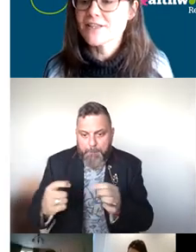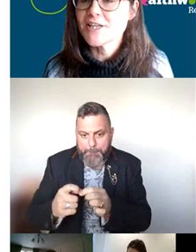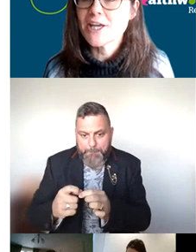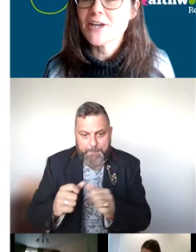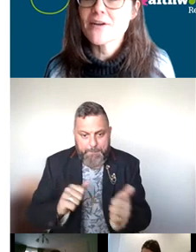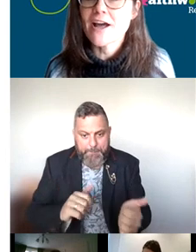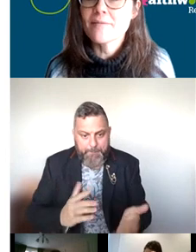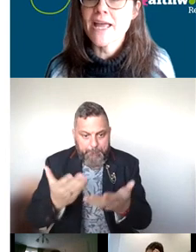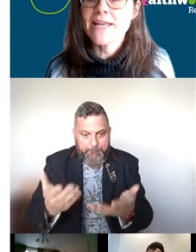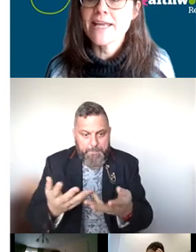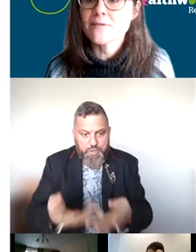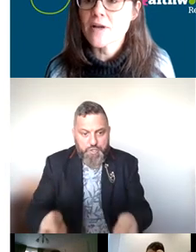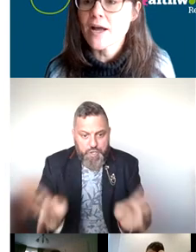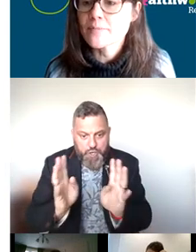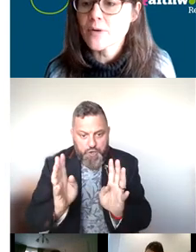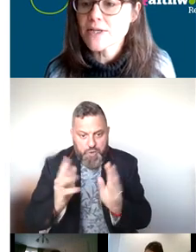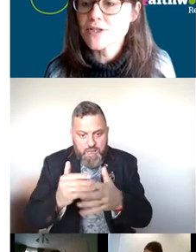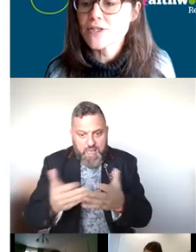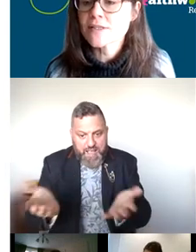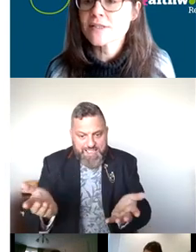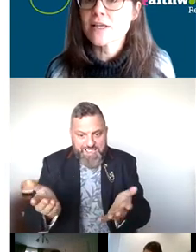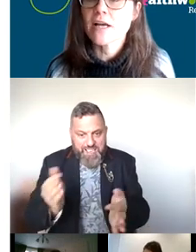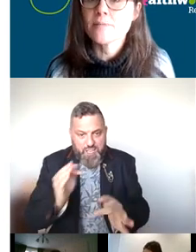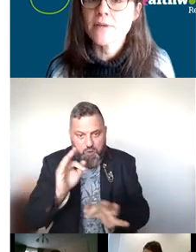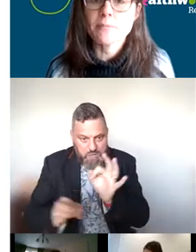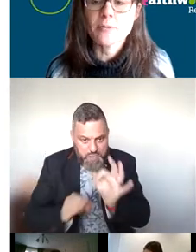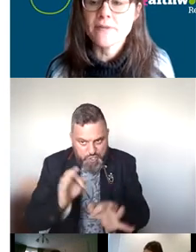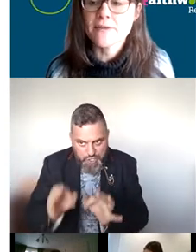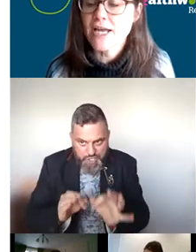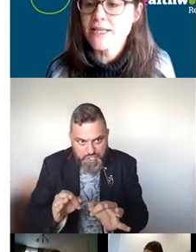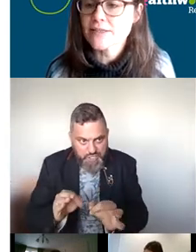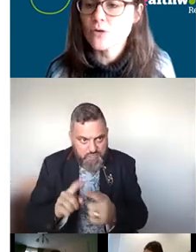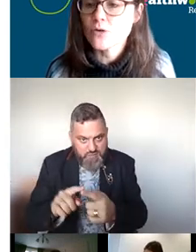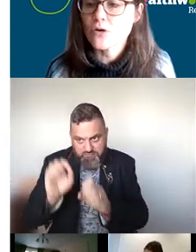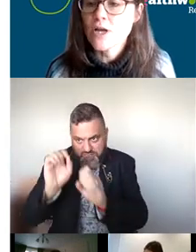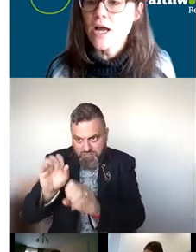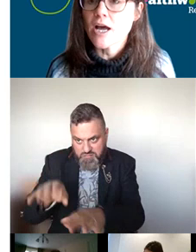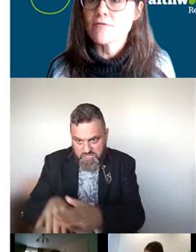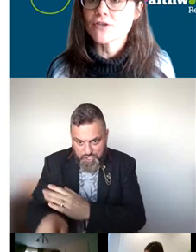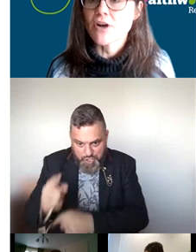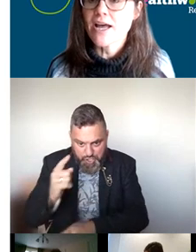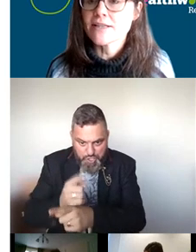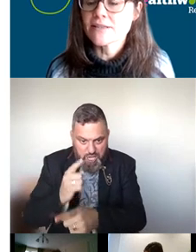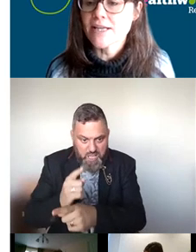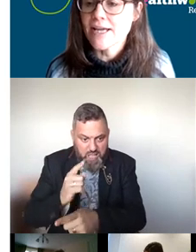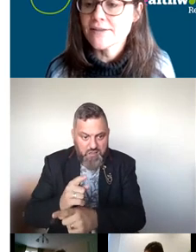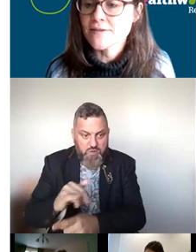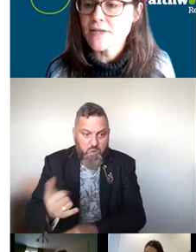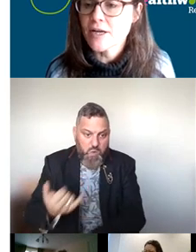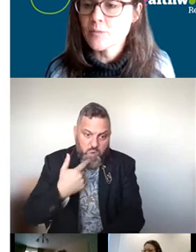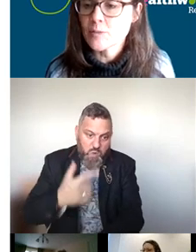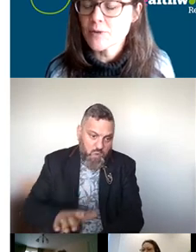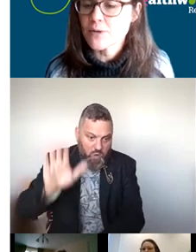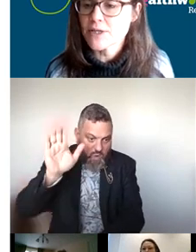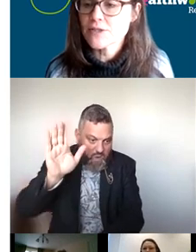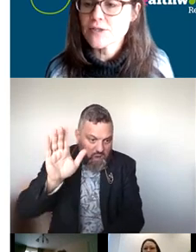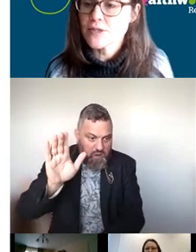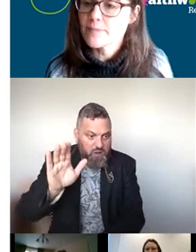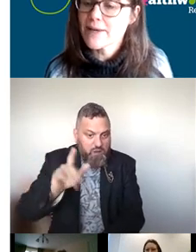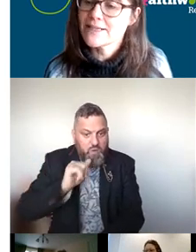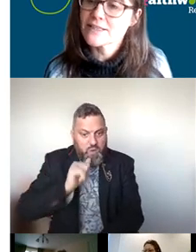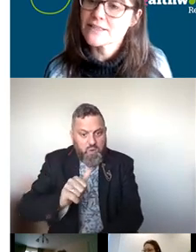Over to you. Any questions, put them in the chat or raise your hand, and we'll